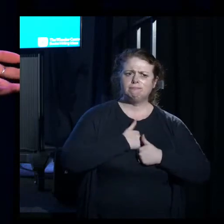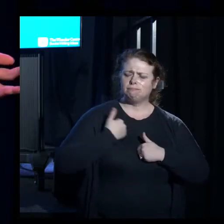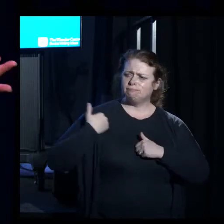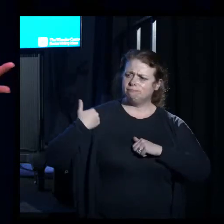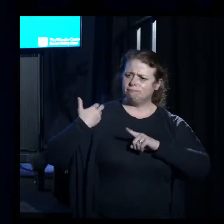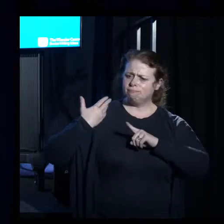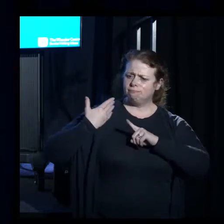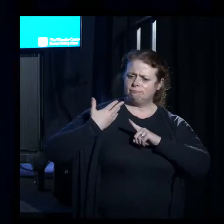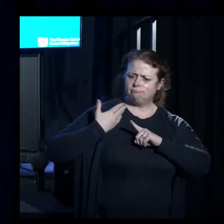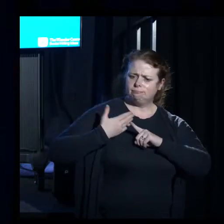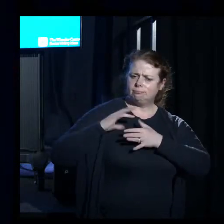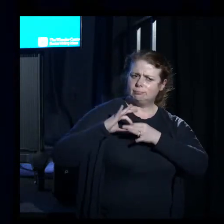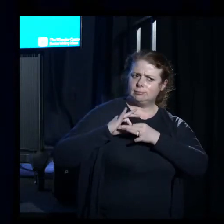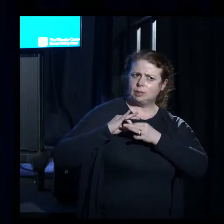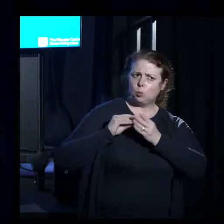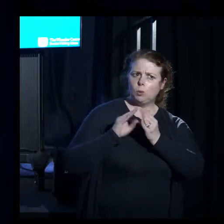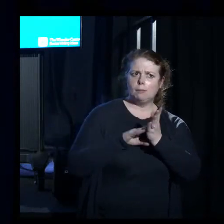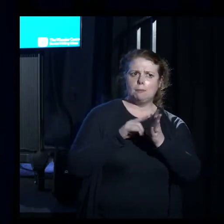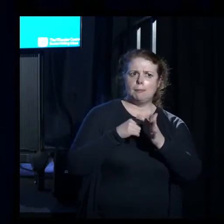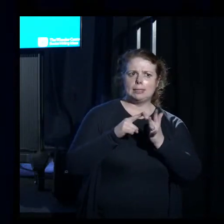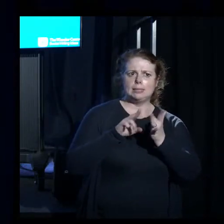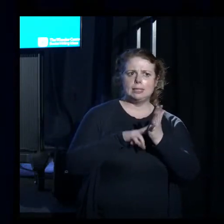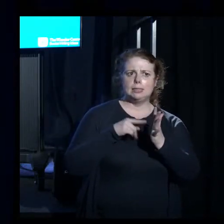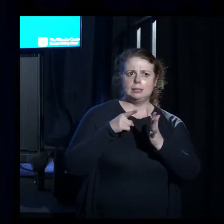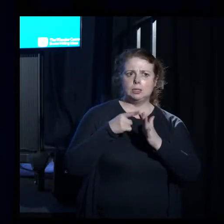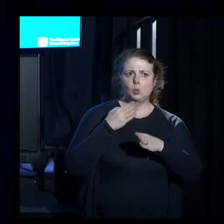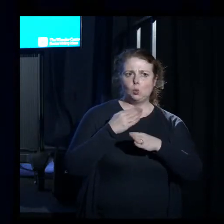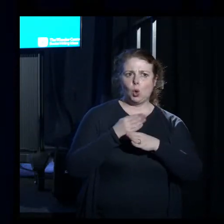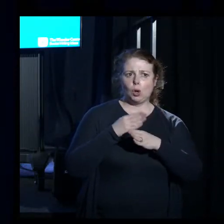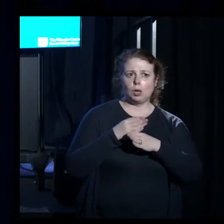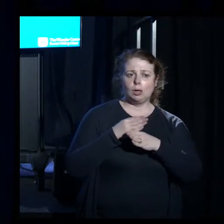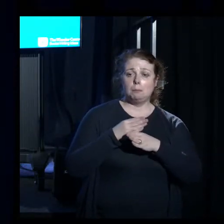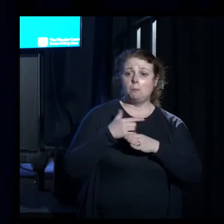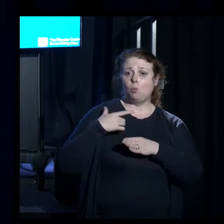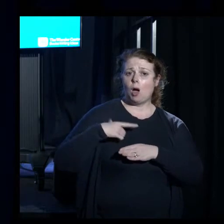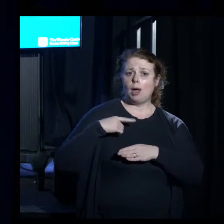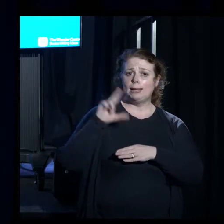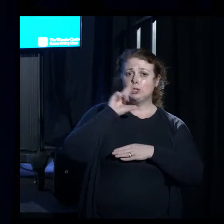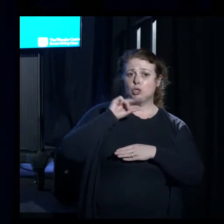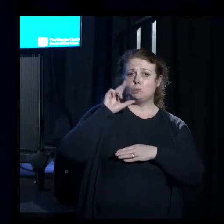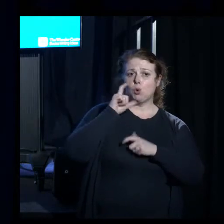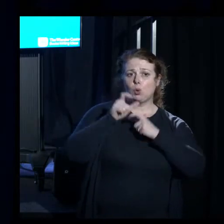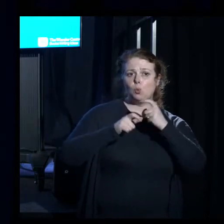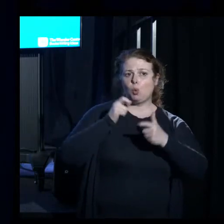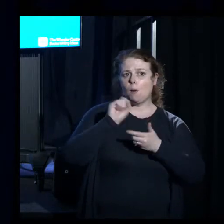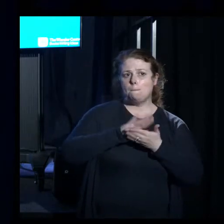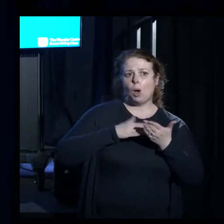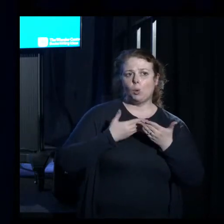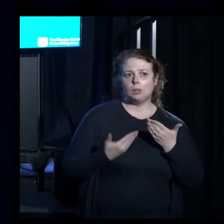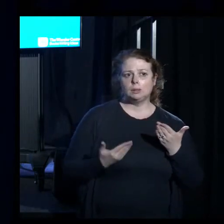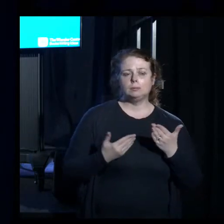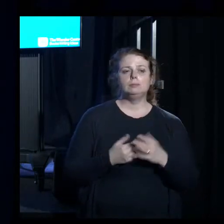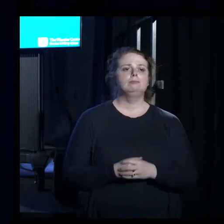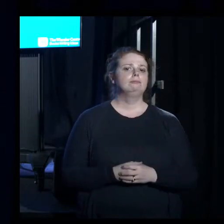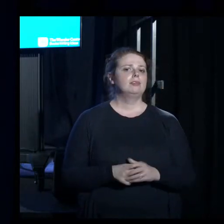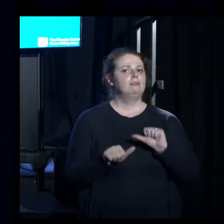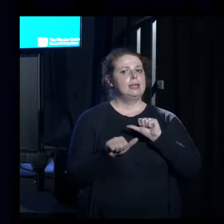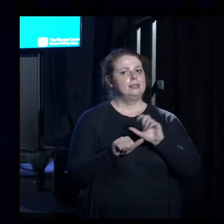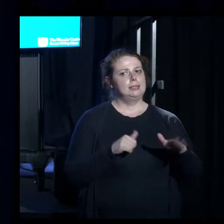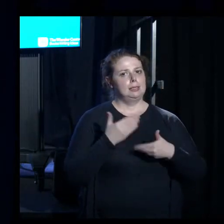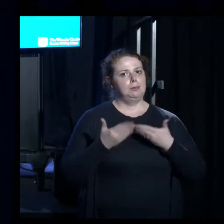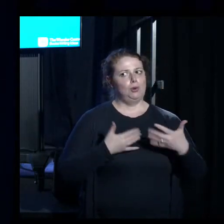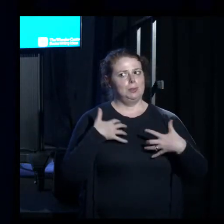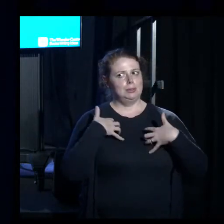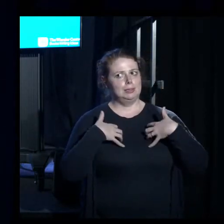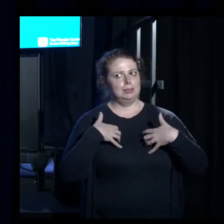years ago engaging more with Maxine's work as well as a spoken word poet, well, as a poet in many forms, but she's a really incredible performer, so